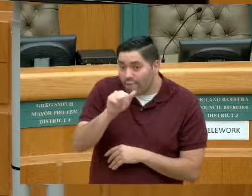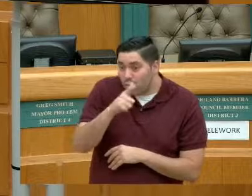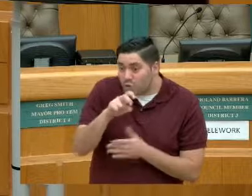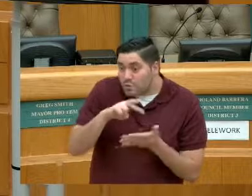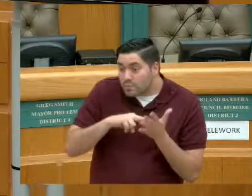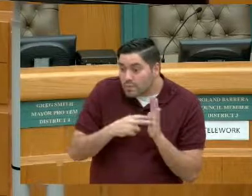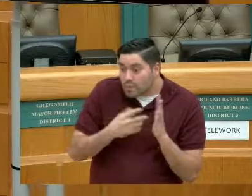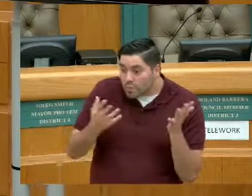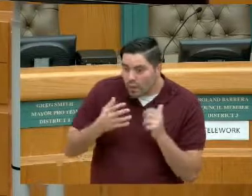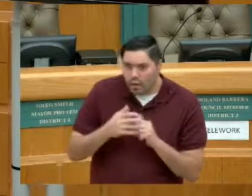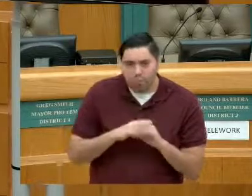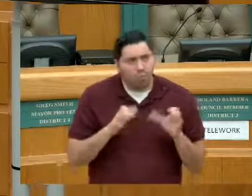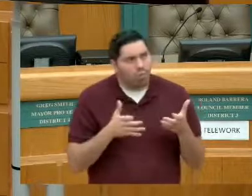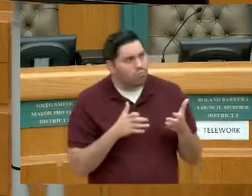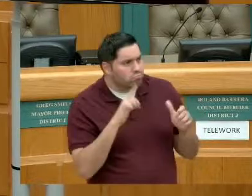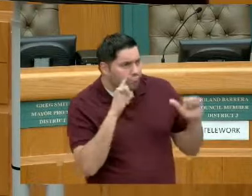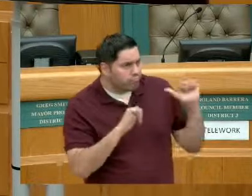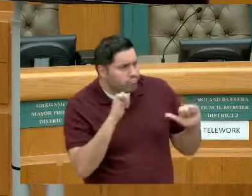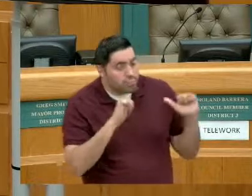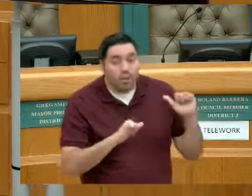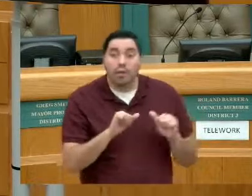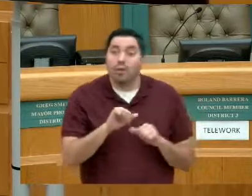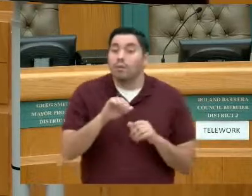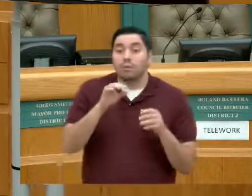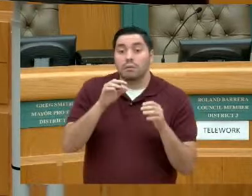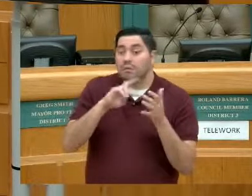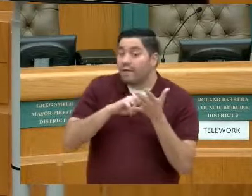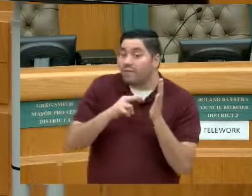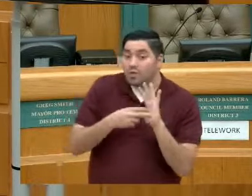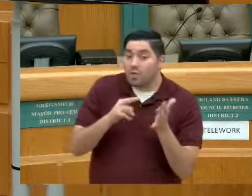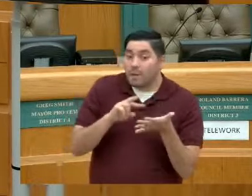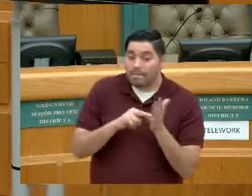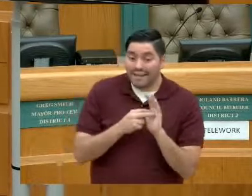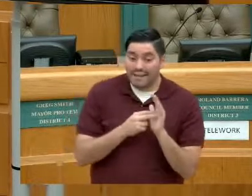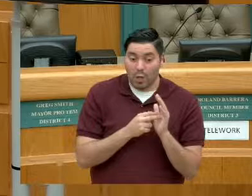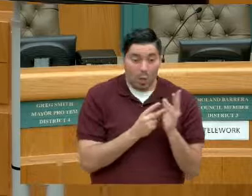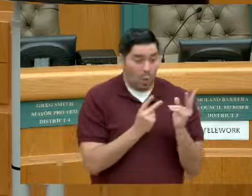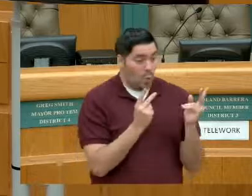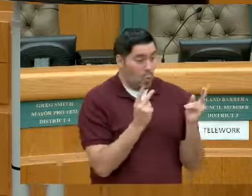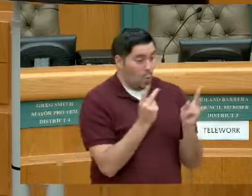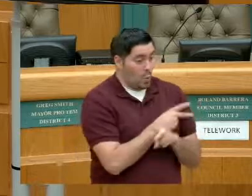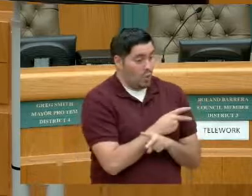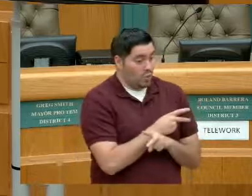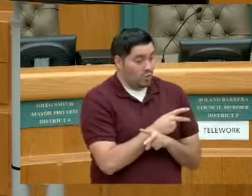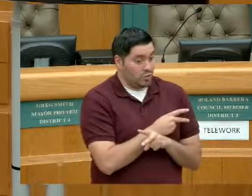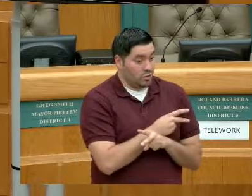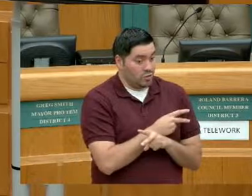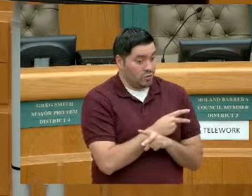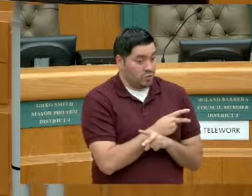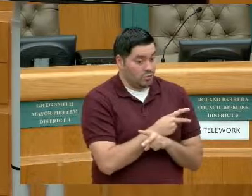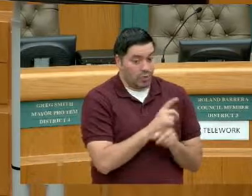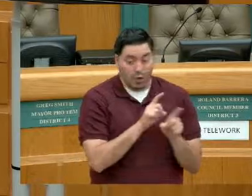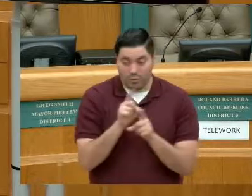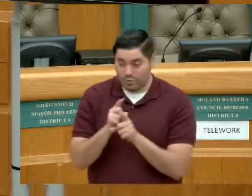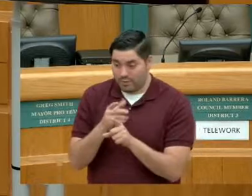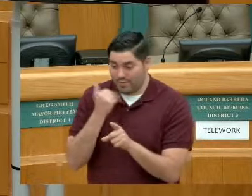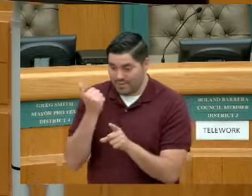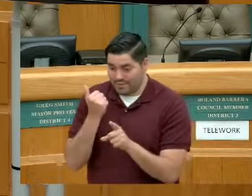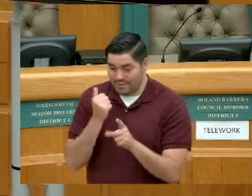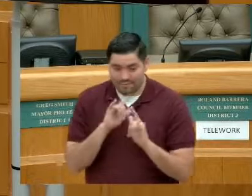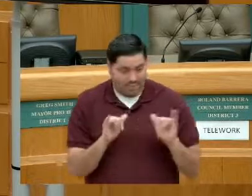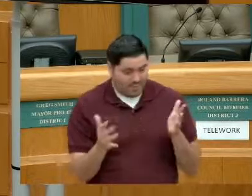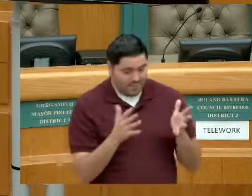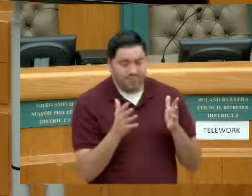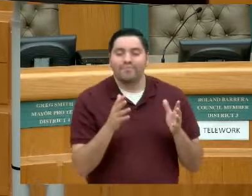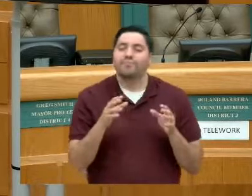the teachers told us, you know what the definition of average is? And the class wasn't real sure, and they said, well, definition of average is it's the worst of the best and the best of